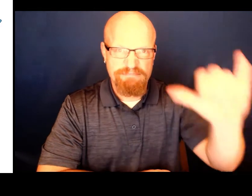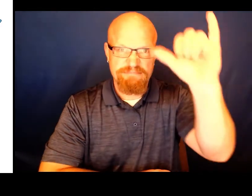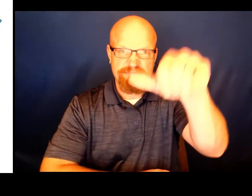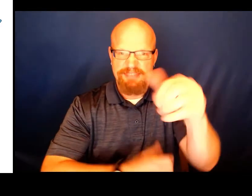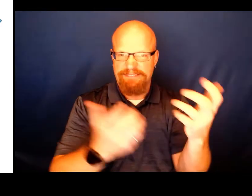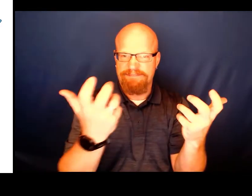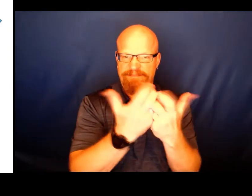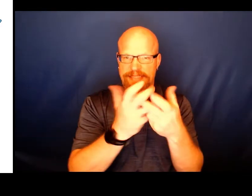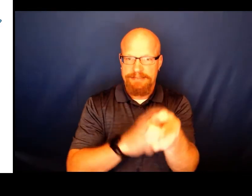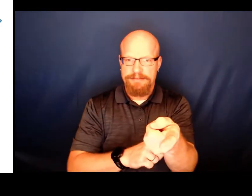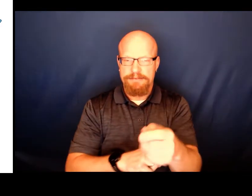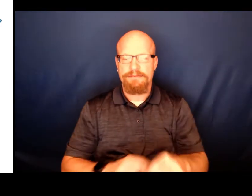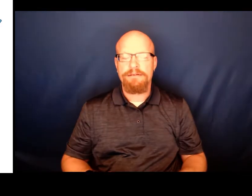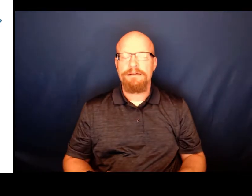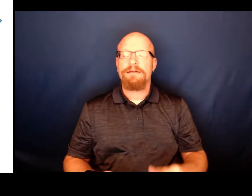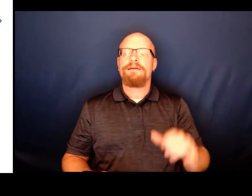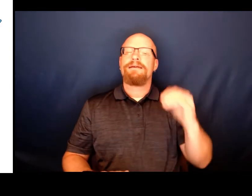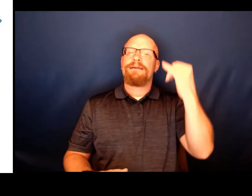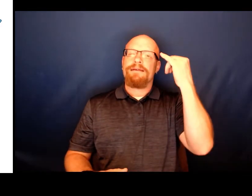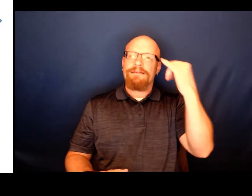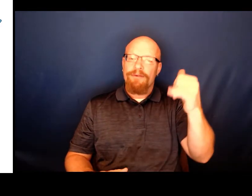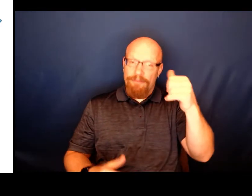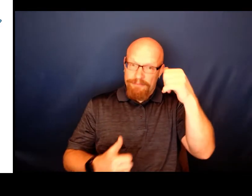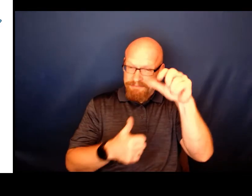And that's how that works out.